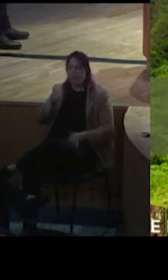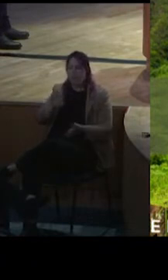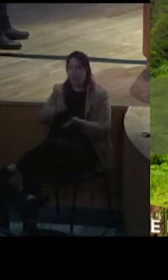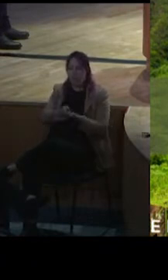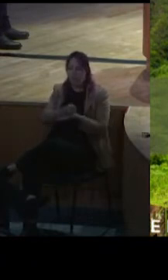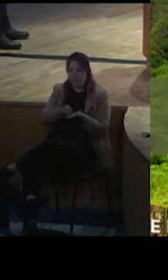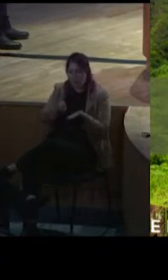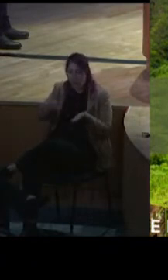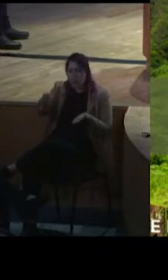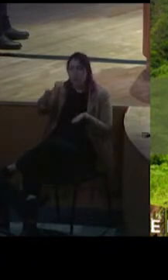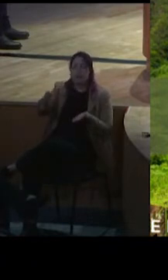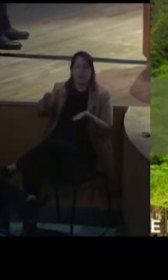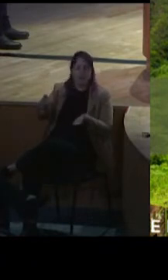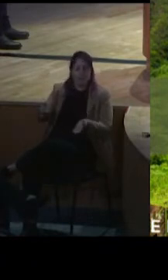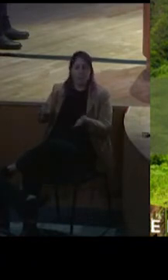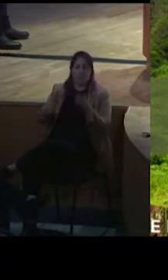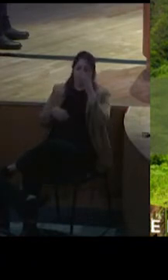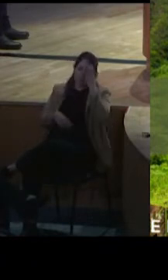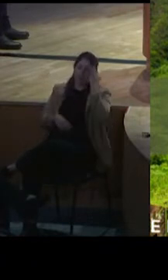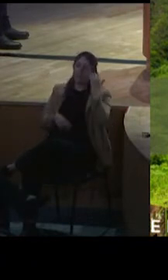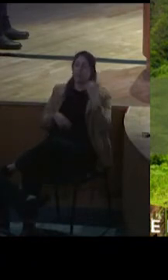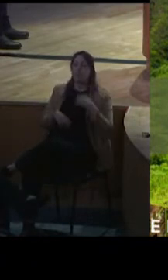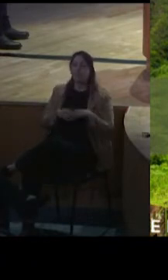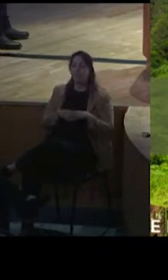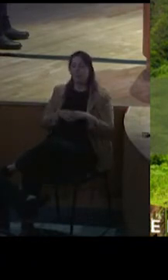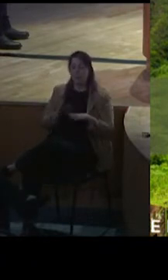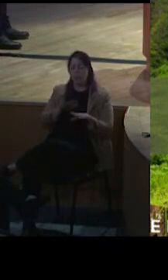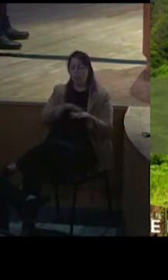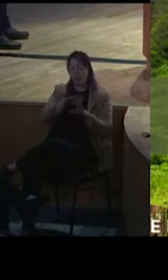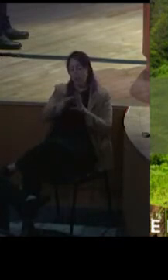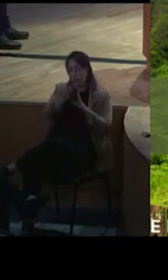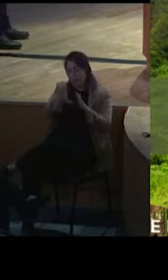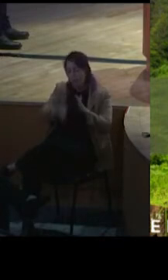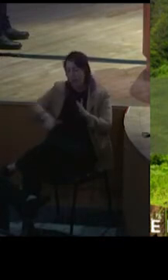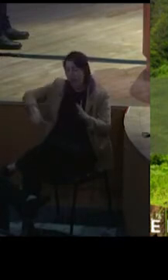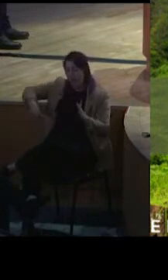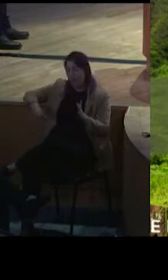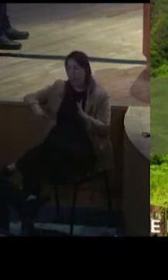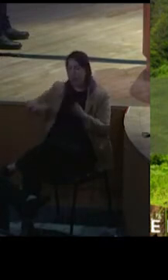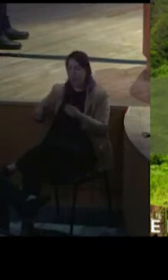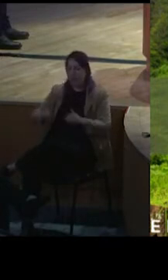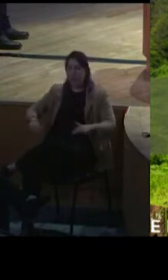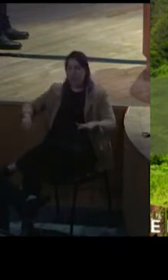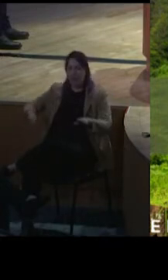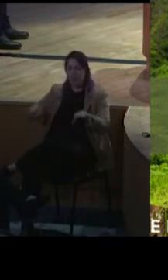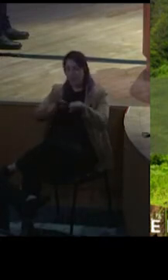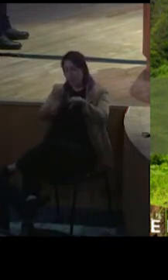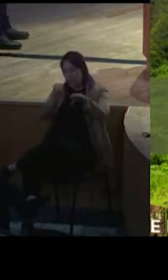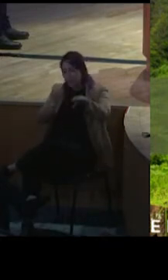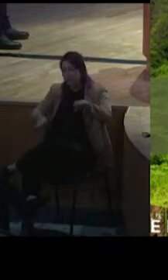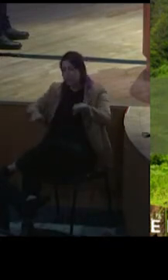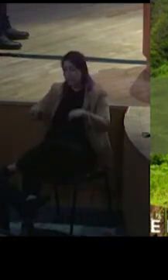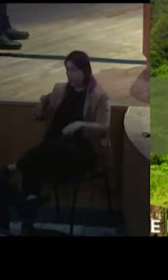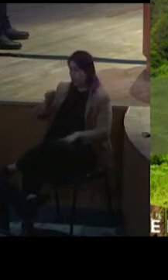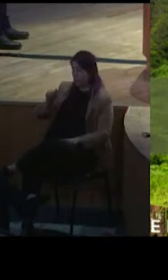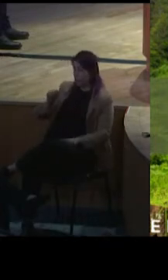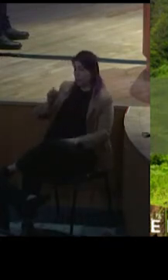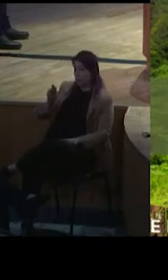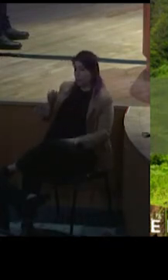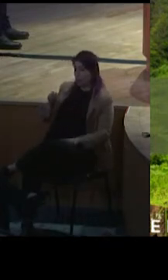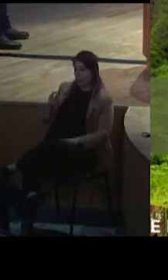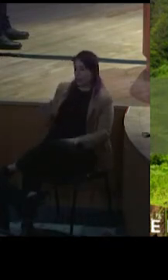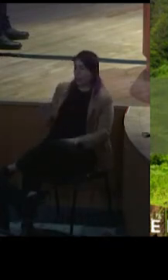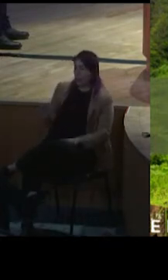and identifies our importance that we place onto the value of aina, or the value of land. Taro is one singular